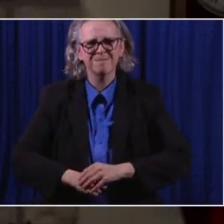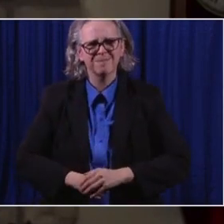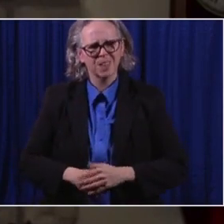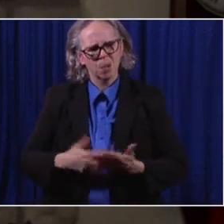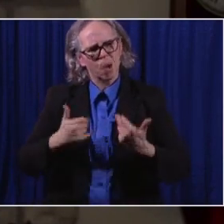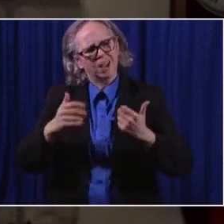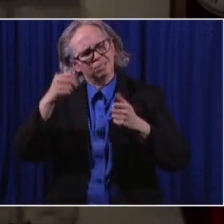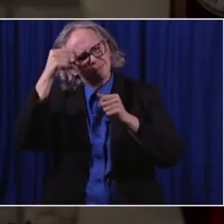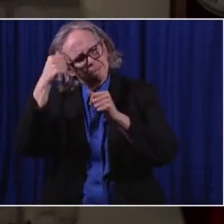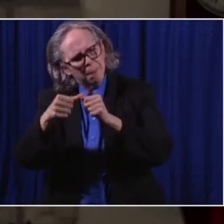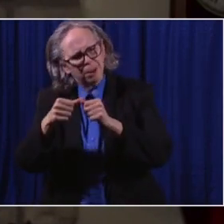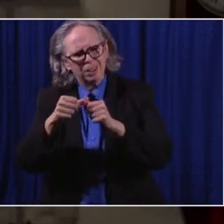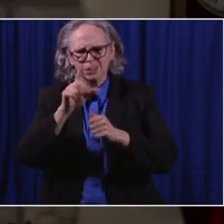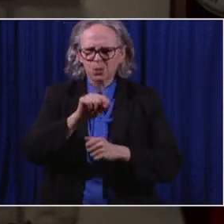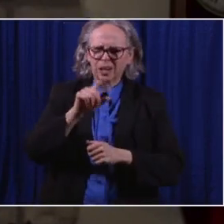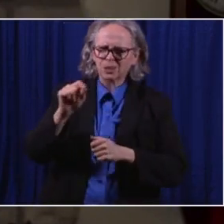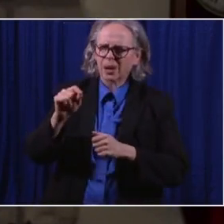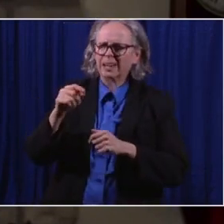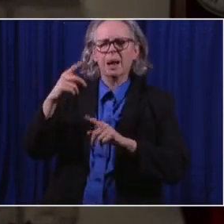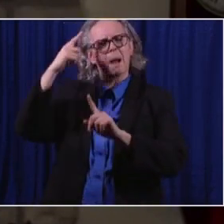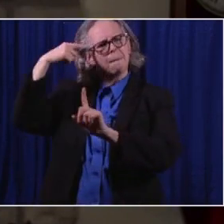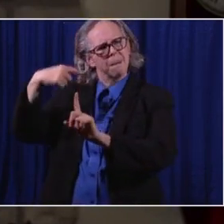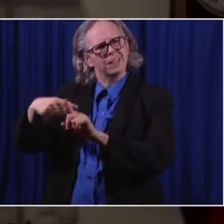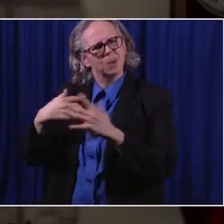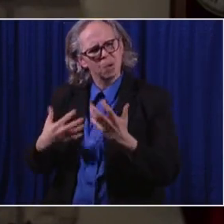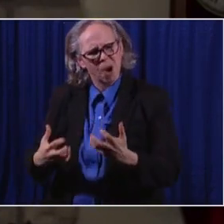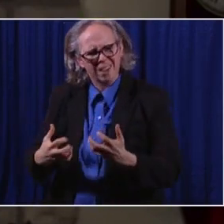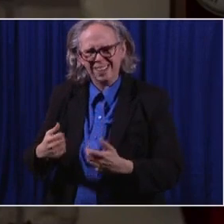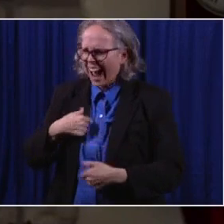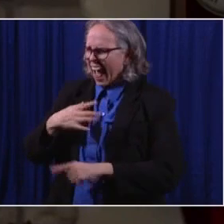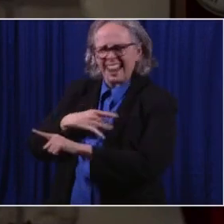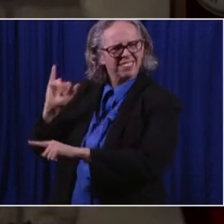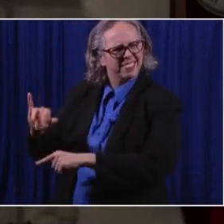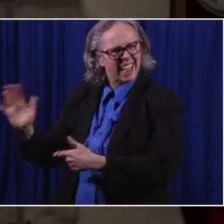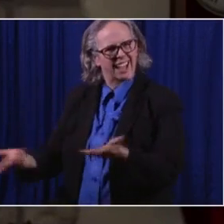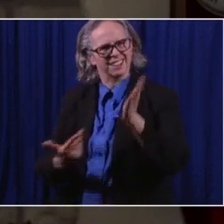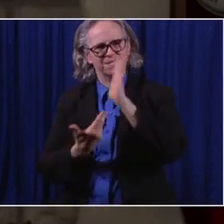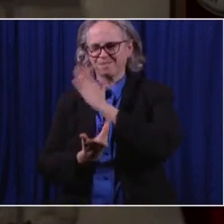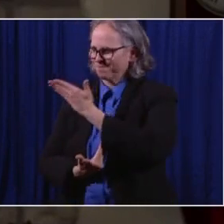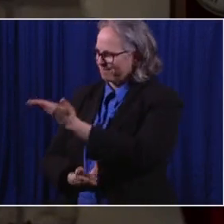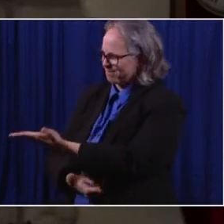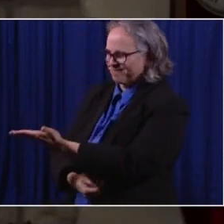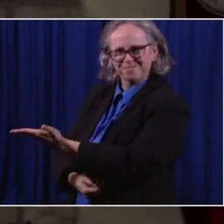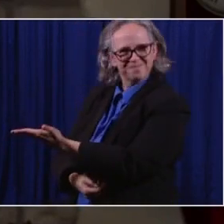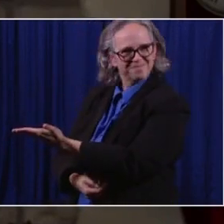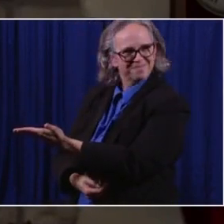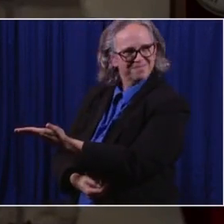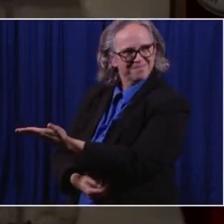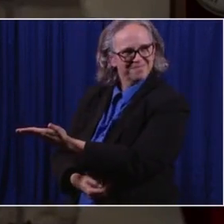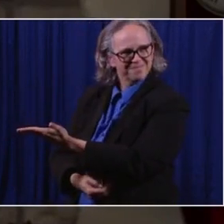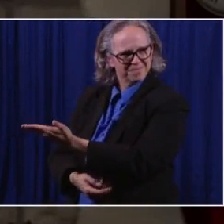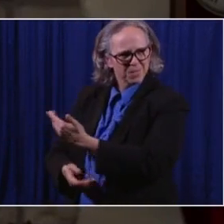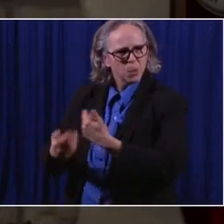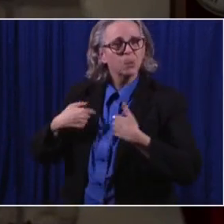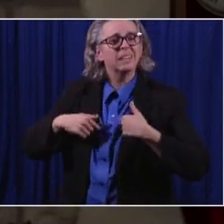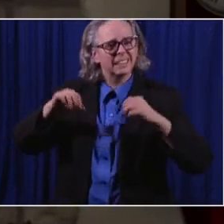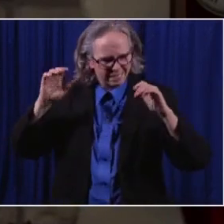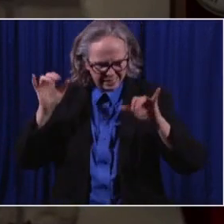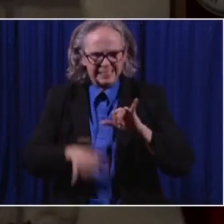way. And I really like it. This is what it says. We stayed home 2020.